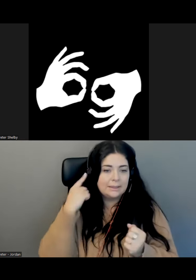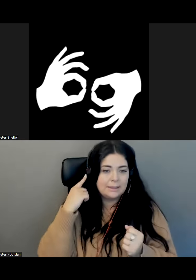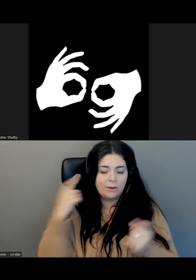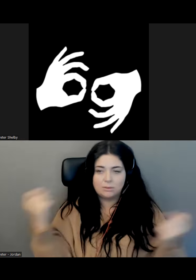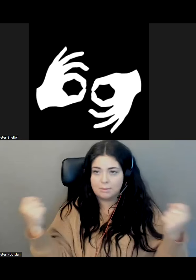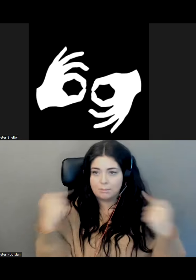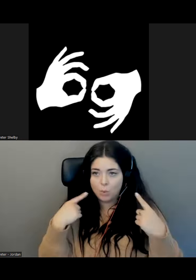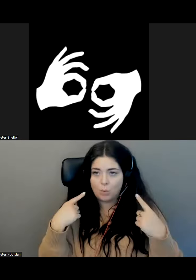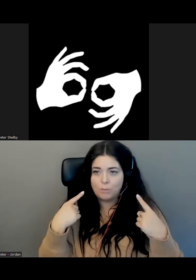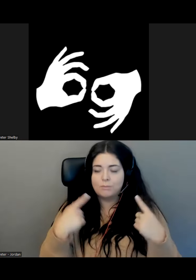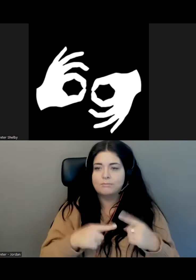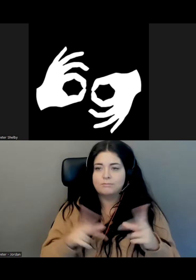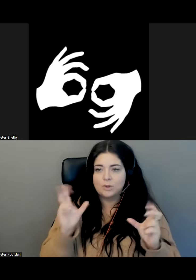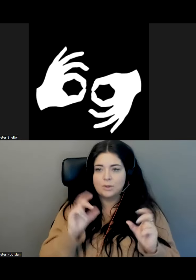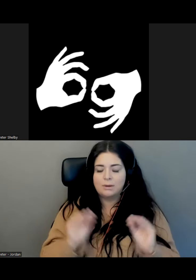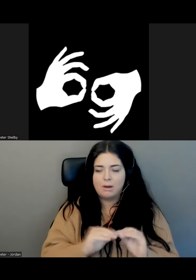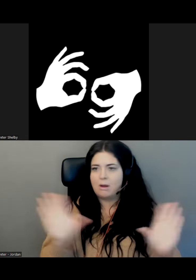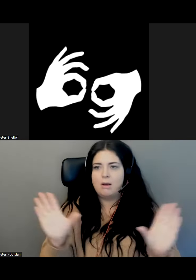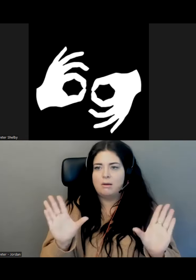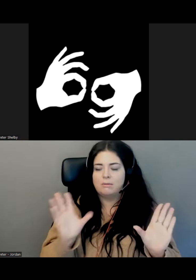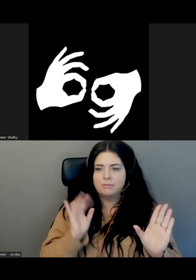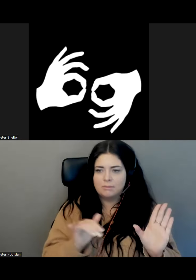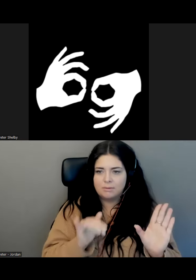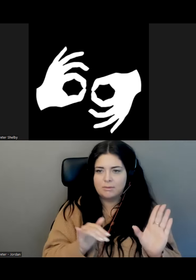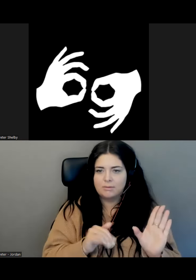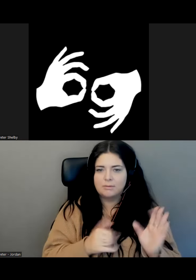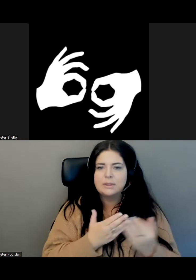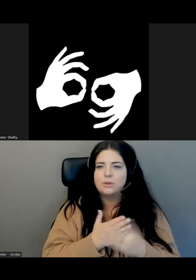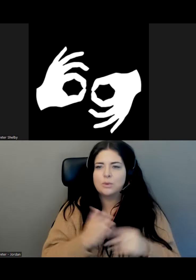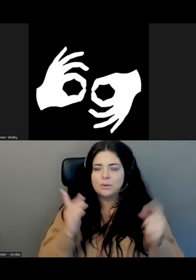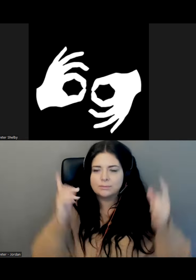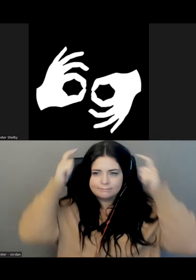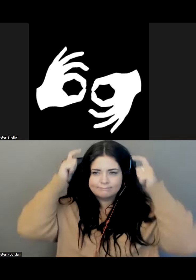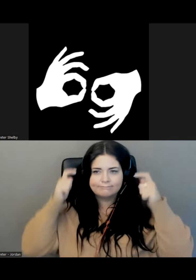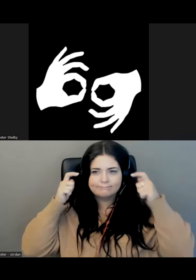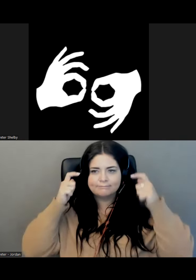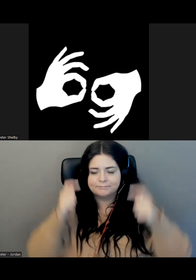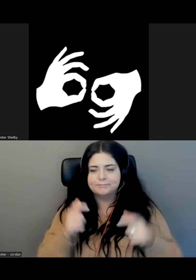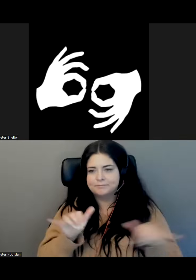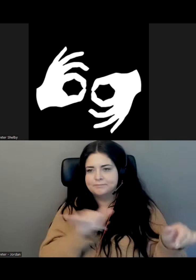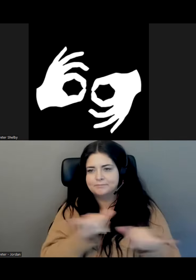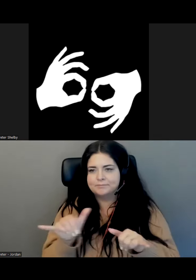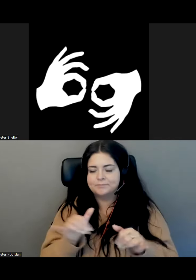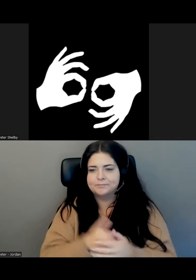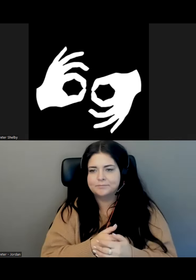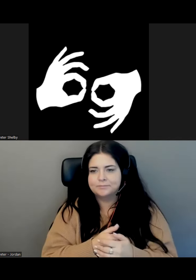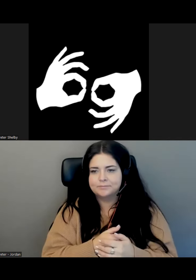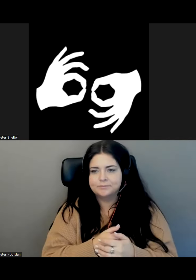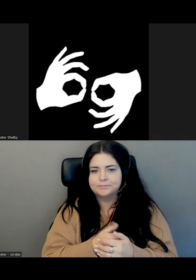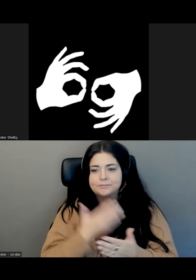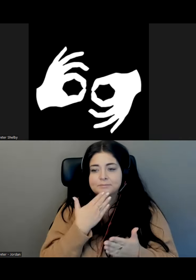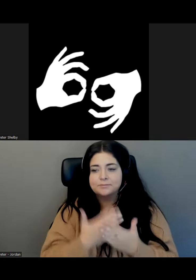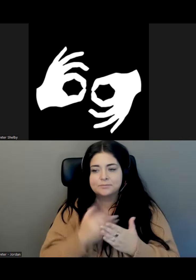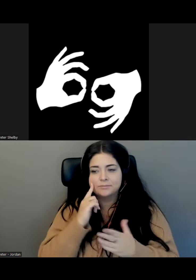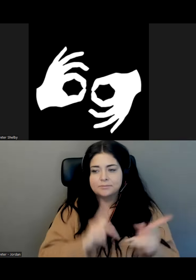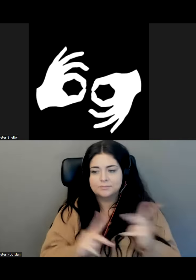ears. That's really nice and clear, almost like you're listening through headphones. And it really helps for people that have challenges